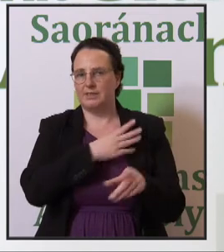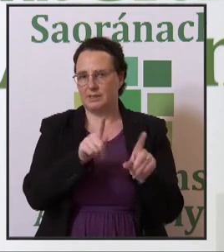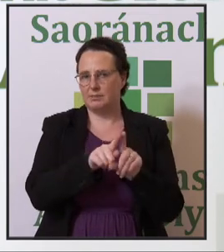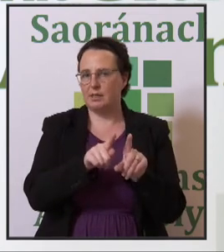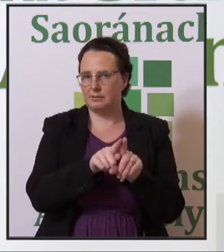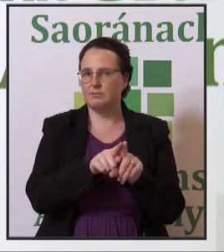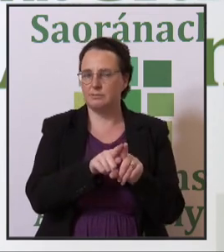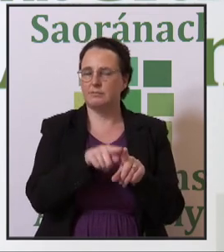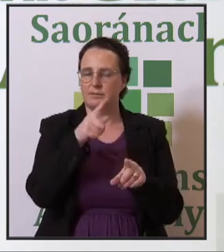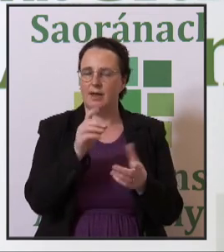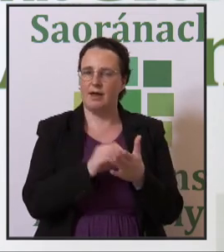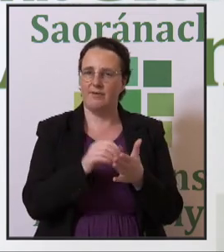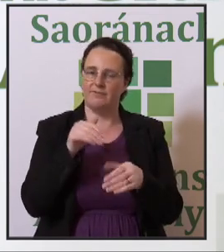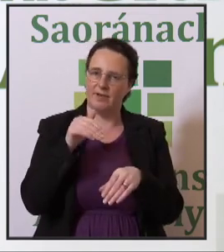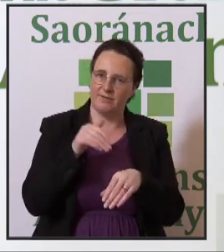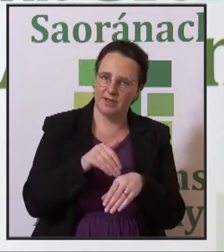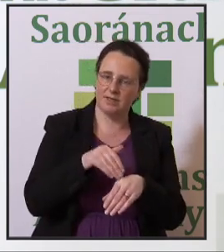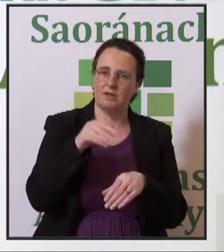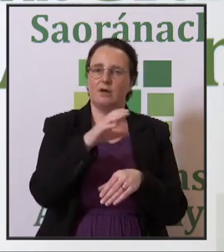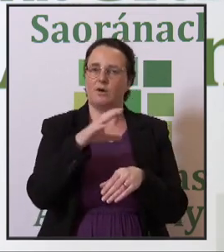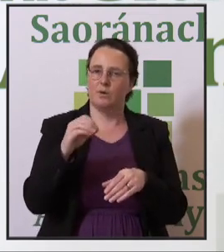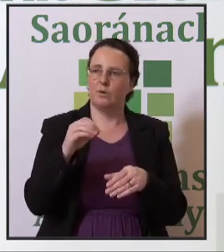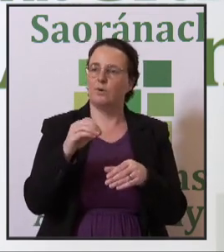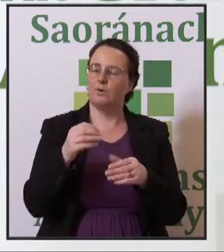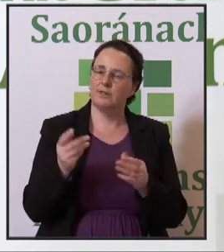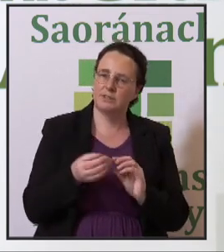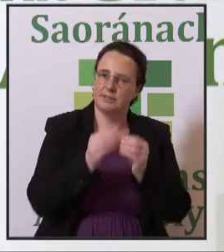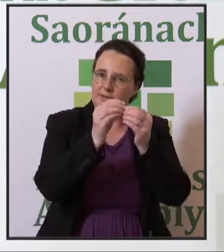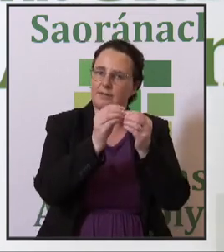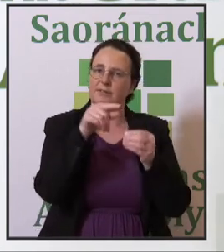where they have in effect co-designed policy on climate action.